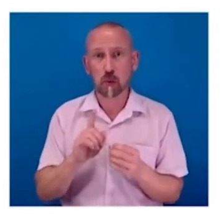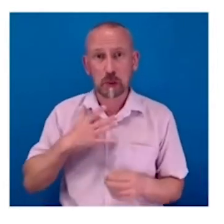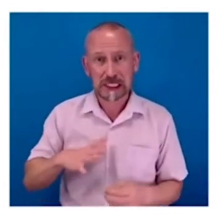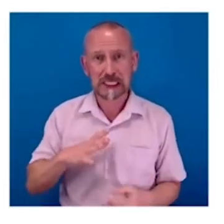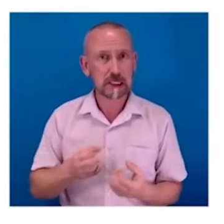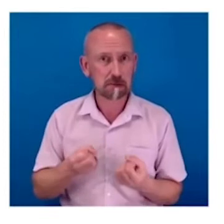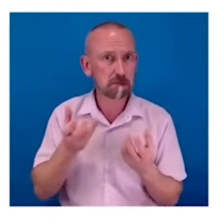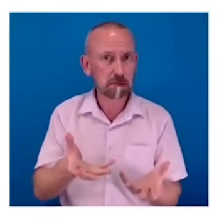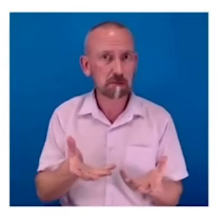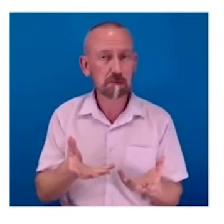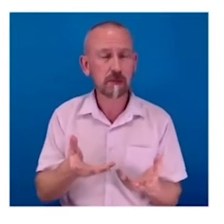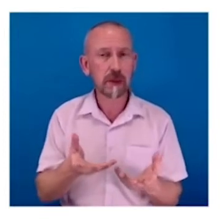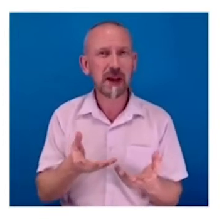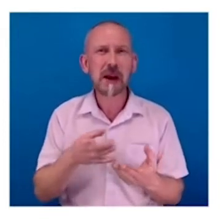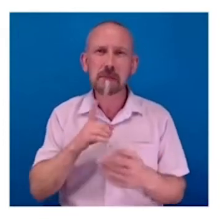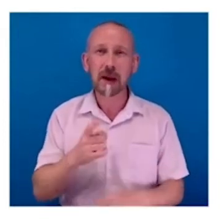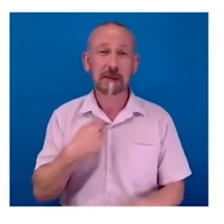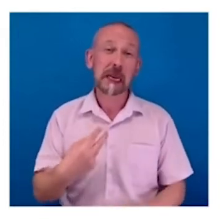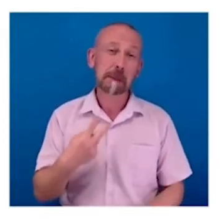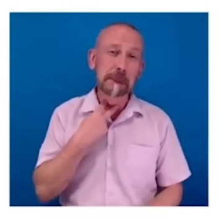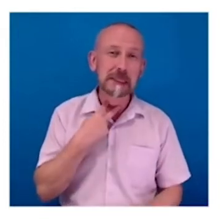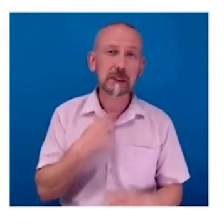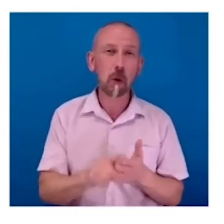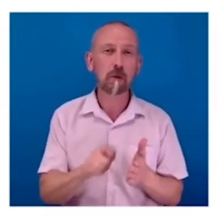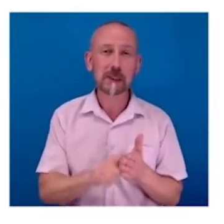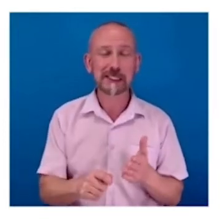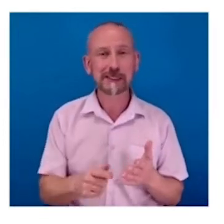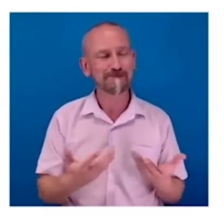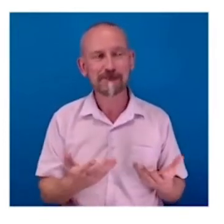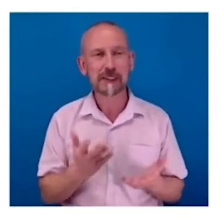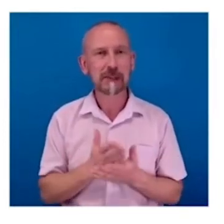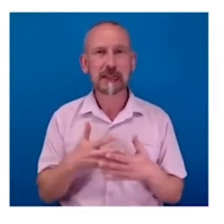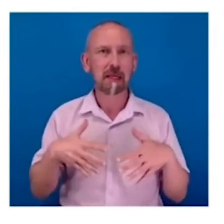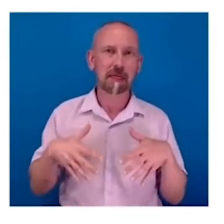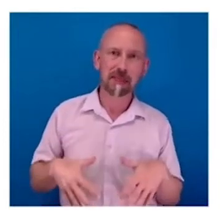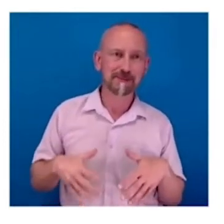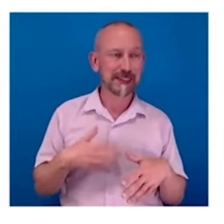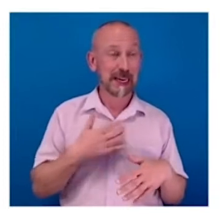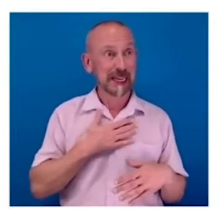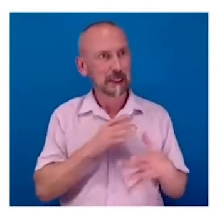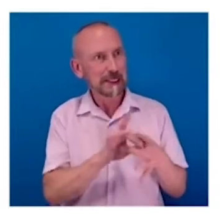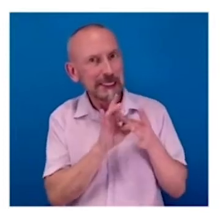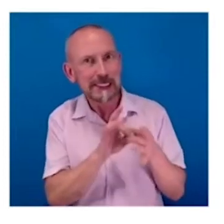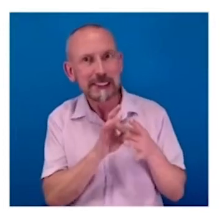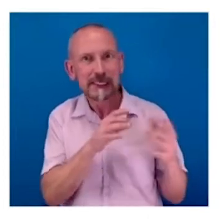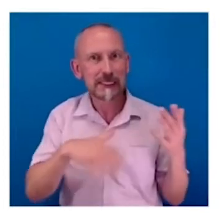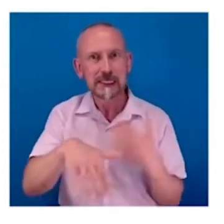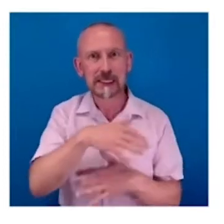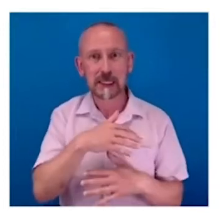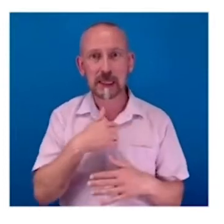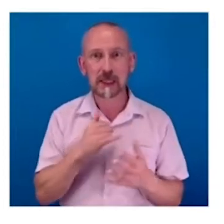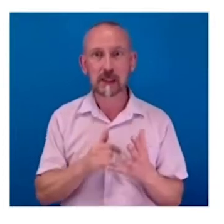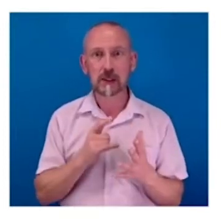nothing like being in the office. I really miss the human company, though. I can't wait till we can get to a more